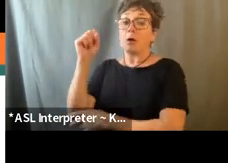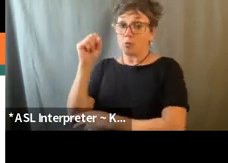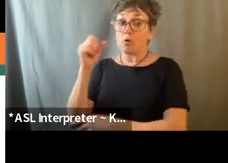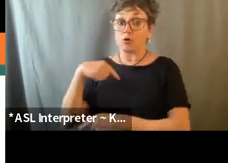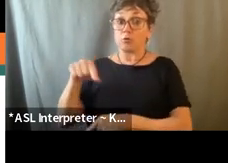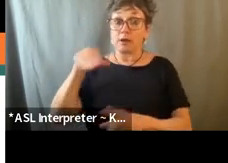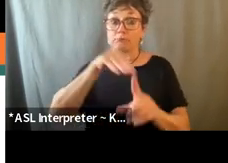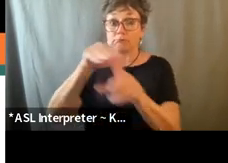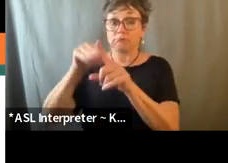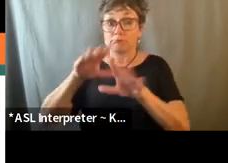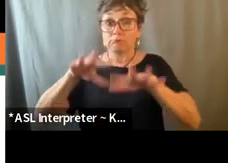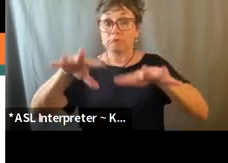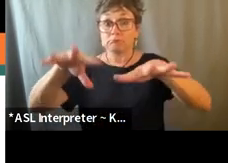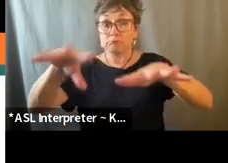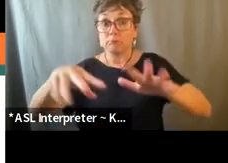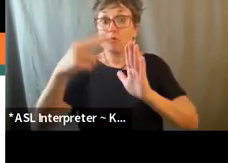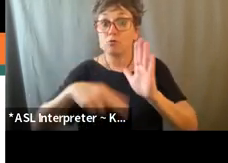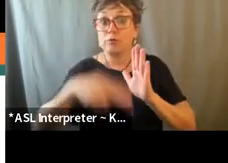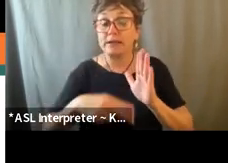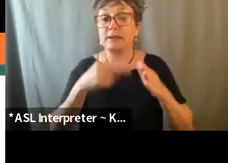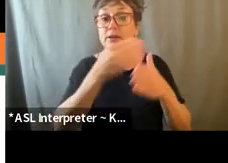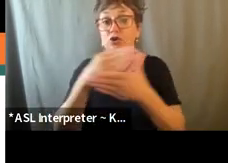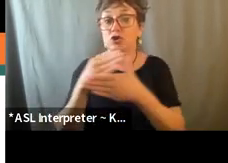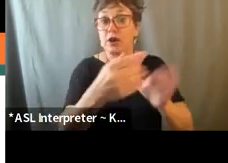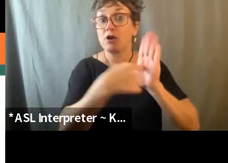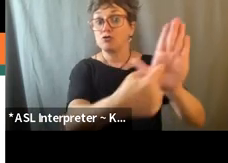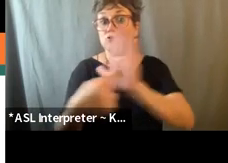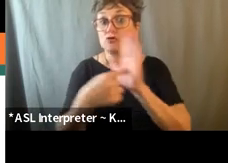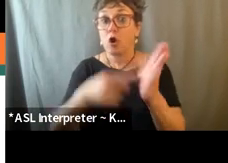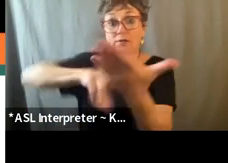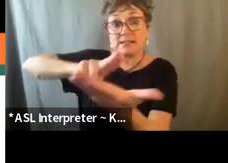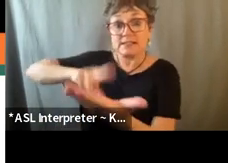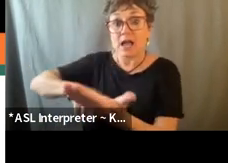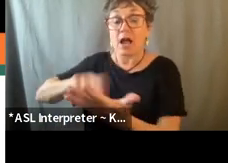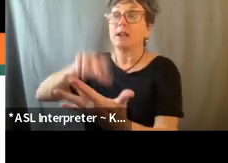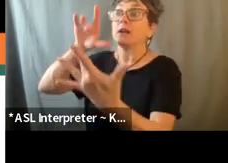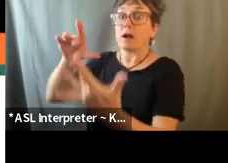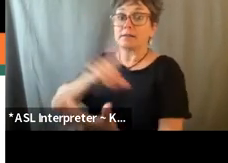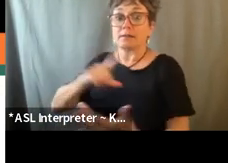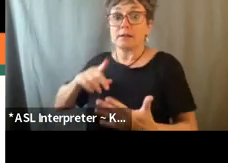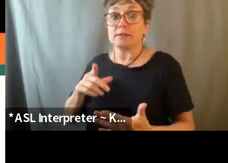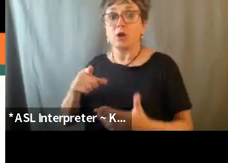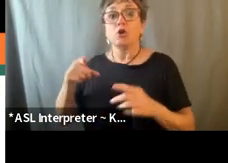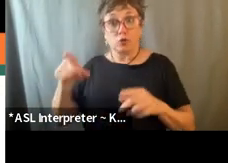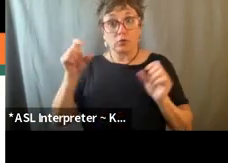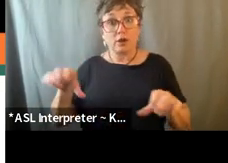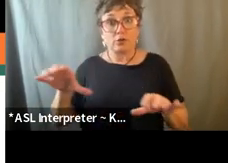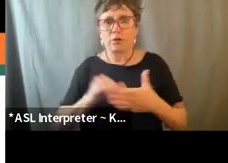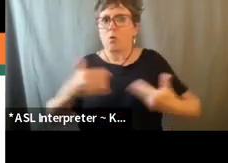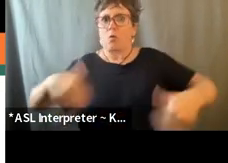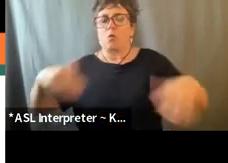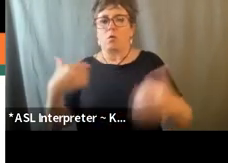say, read this, share now, contact your legislator. The power you have in moments like that